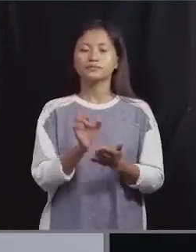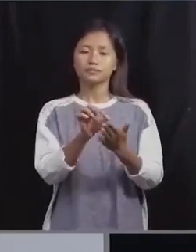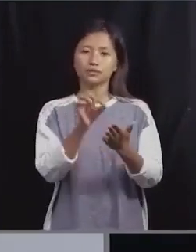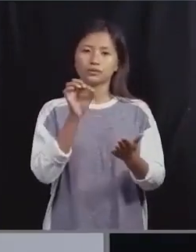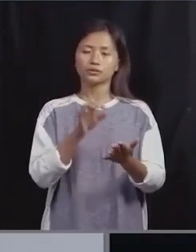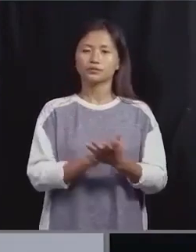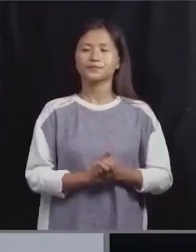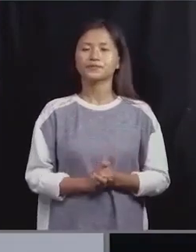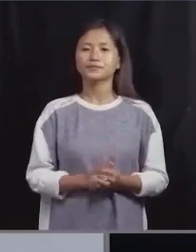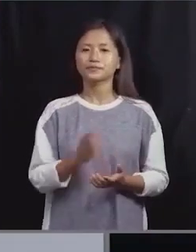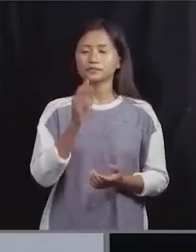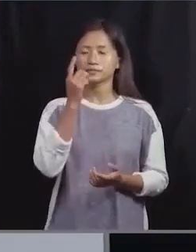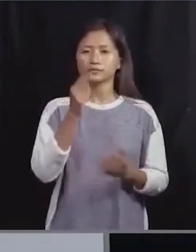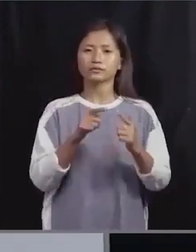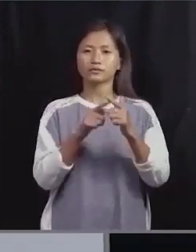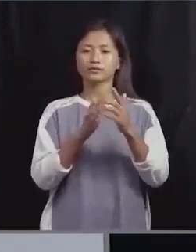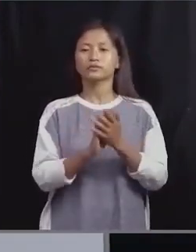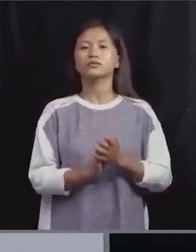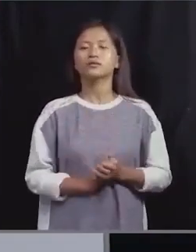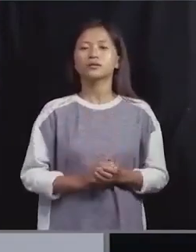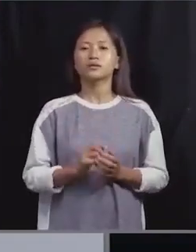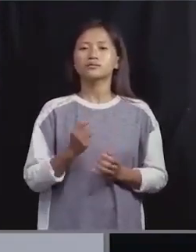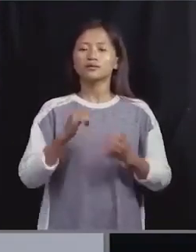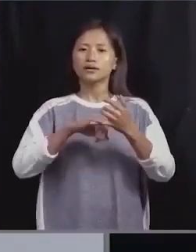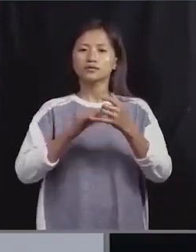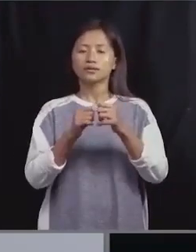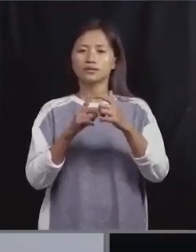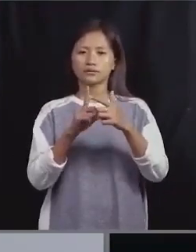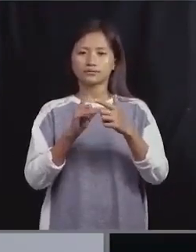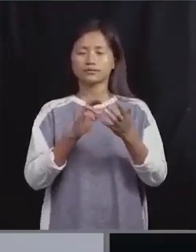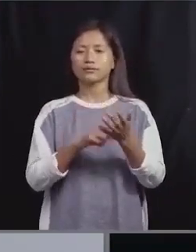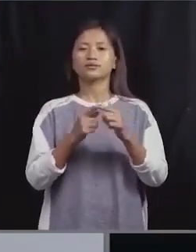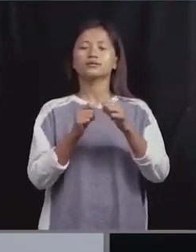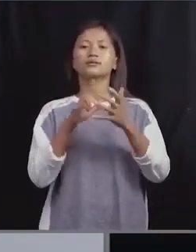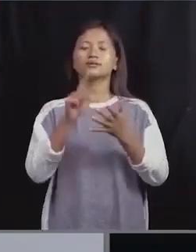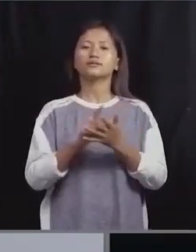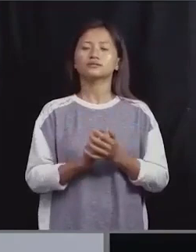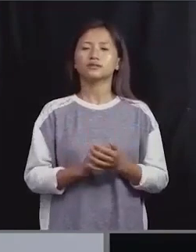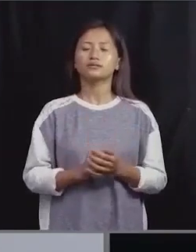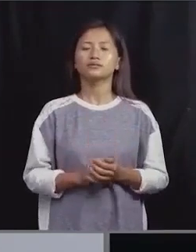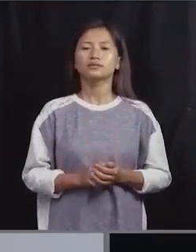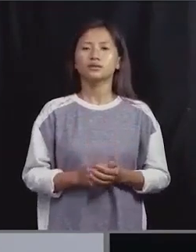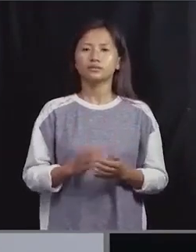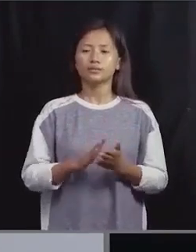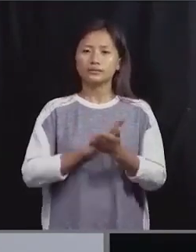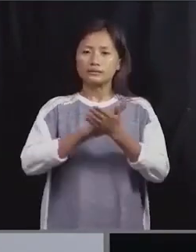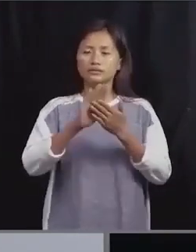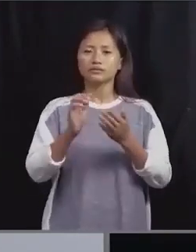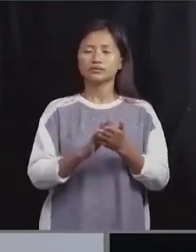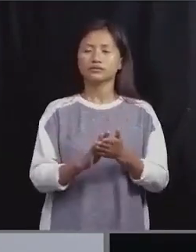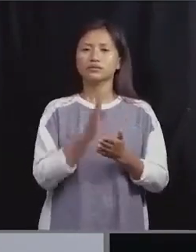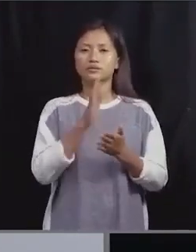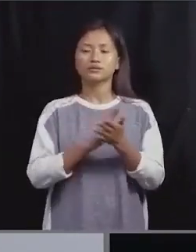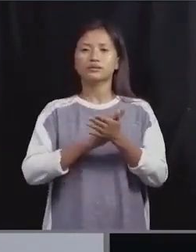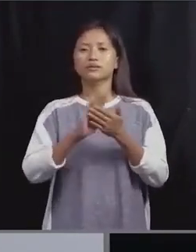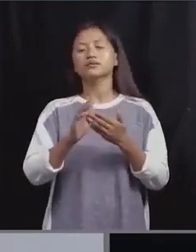first topic that we will be discussing today is the Santhal rebellion. So being a history student, it